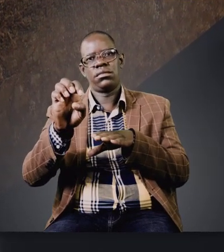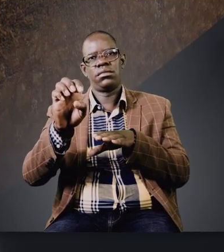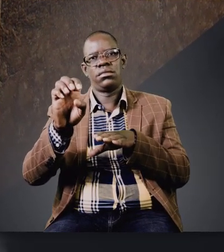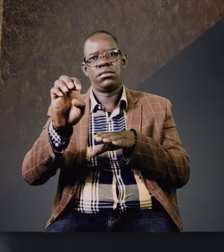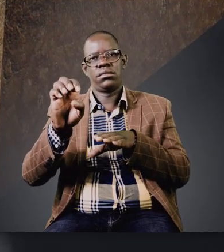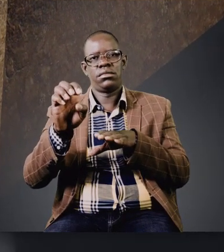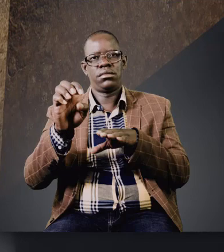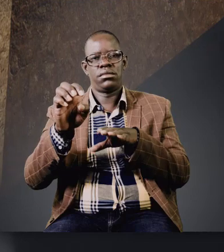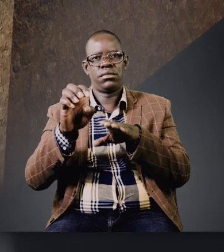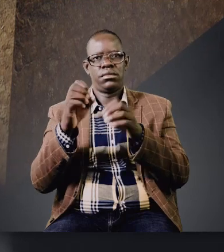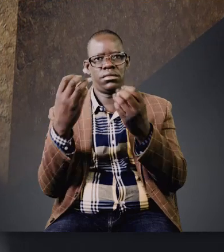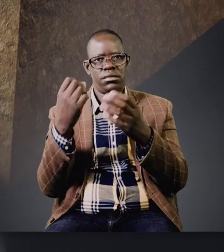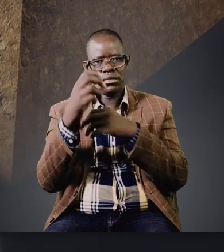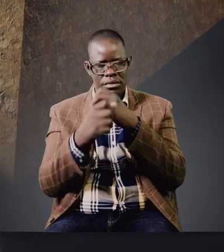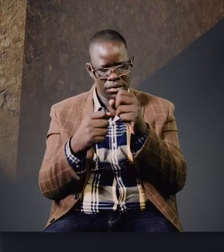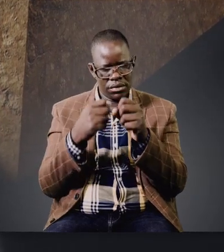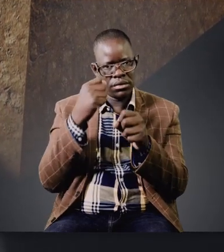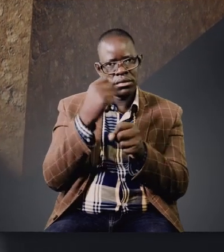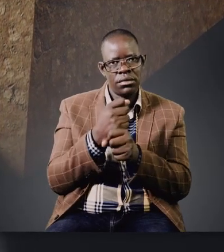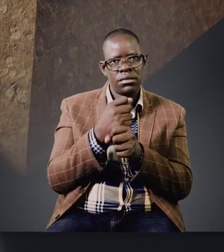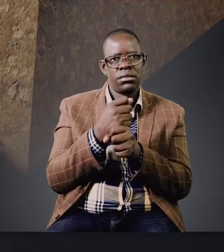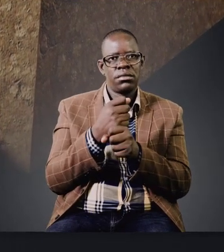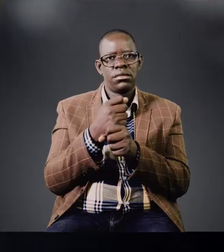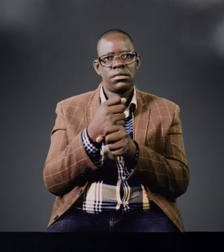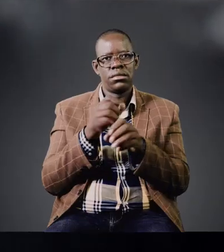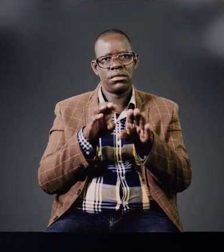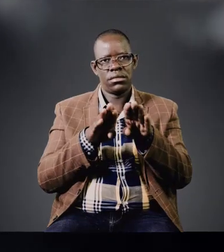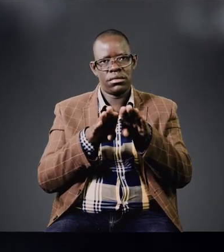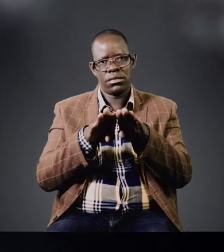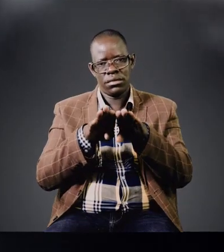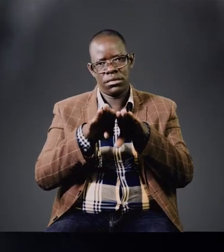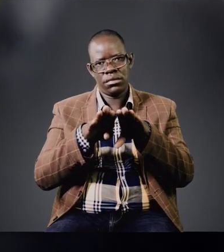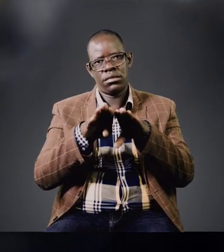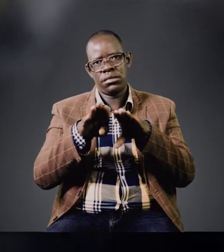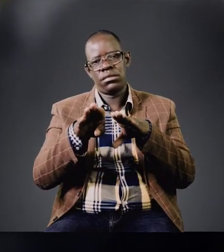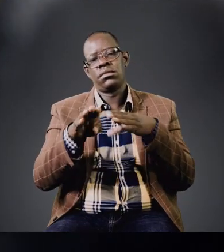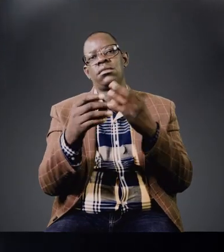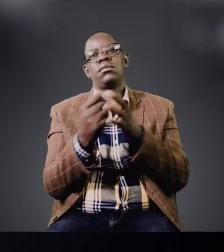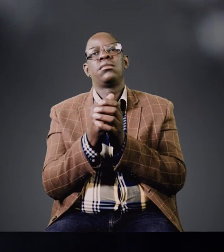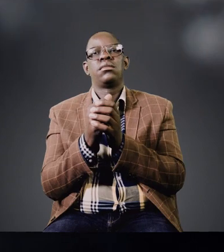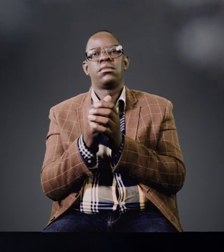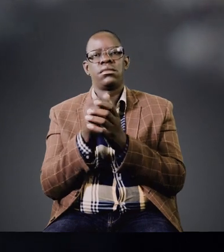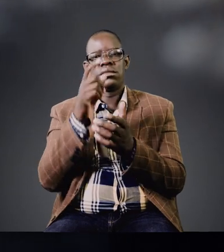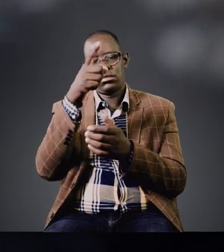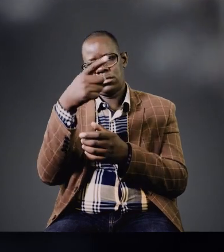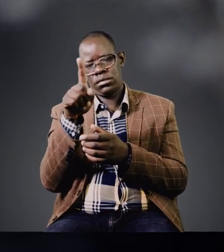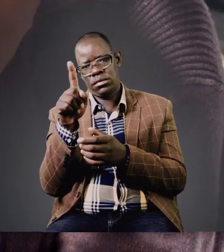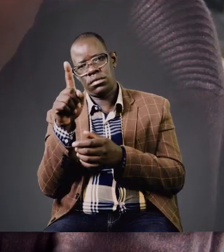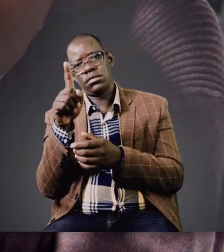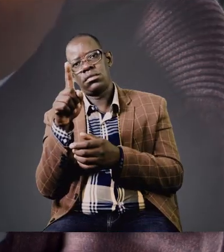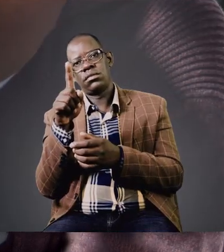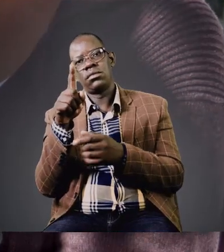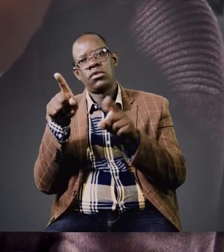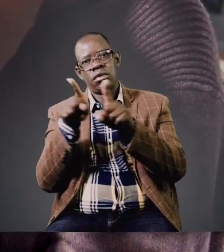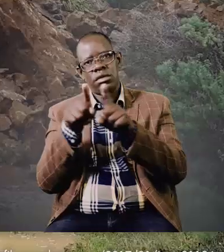And what happens over many years, pressure starts to build up until the rocks can no longer manage that enormous pressure. Yes, and because of this